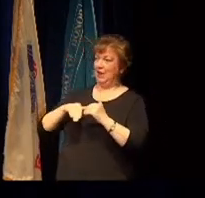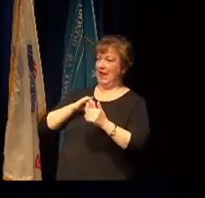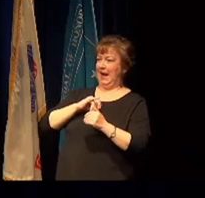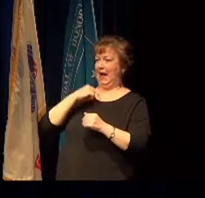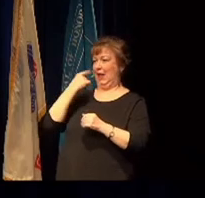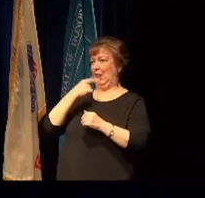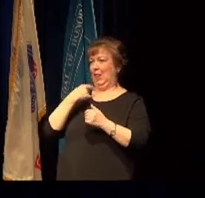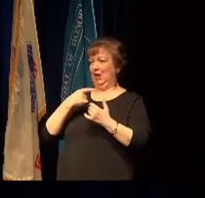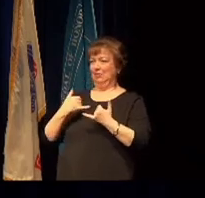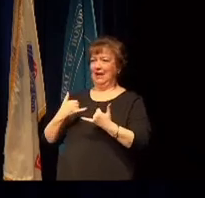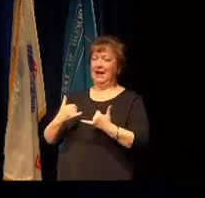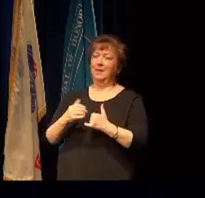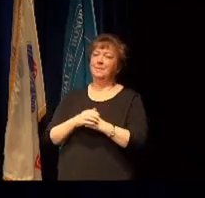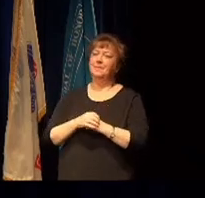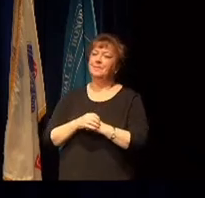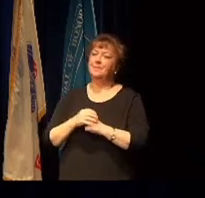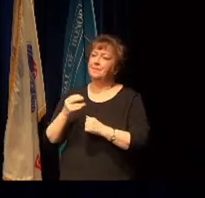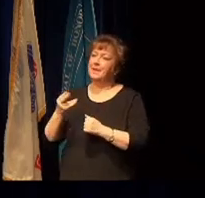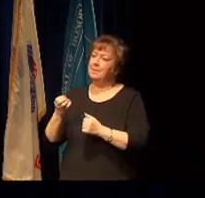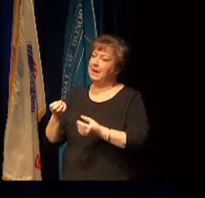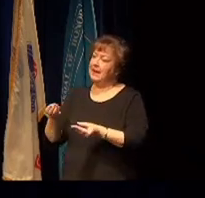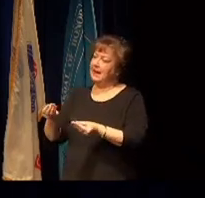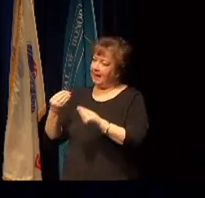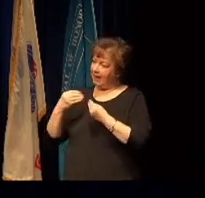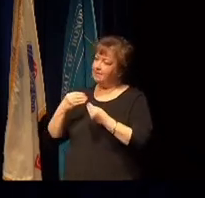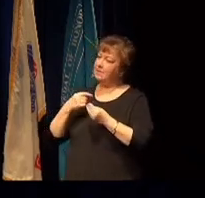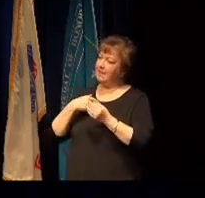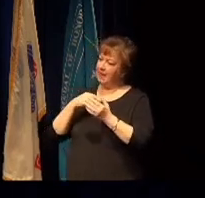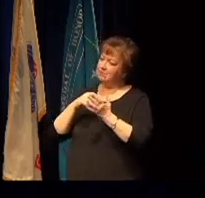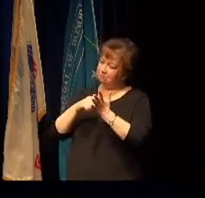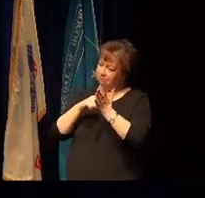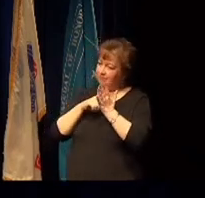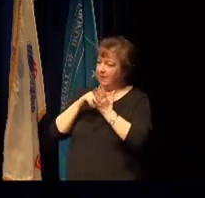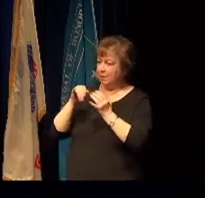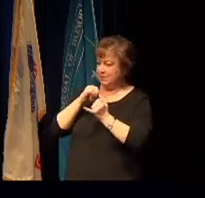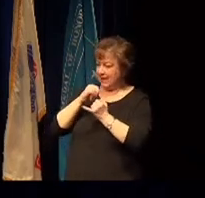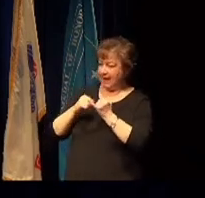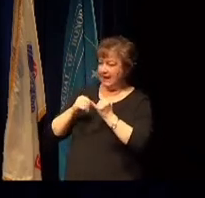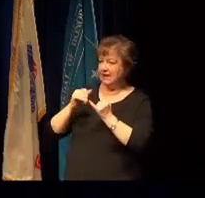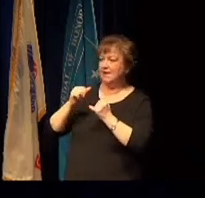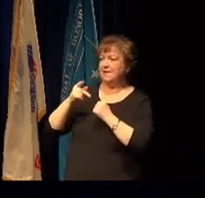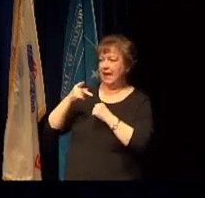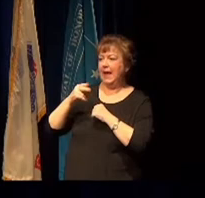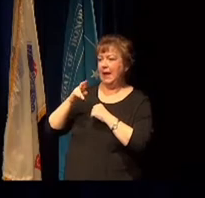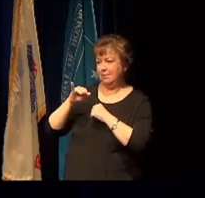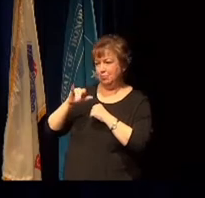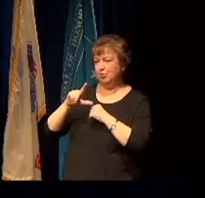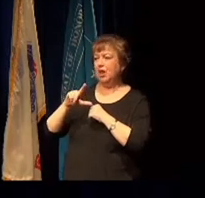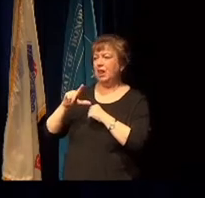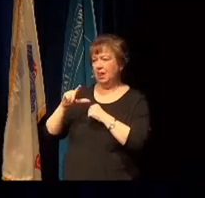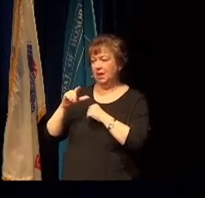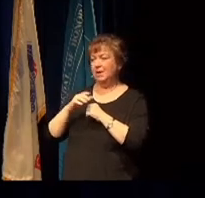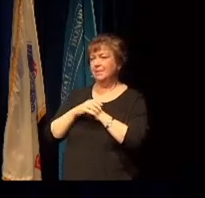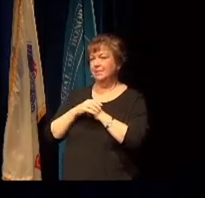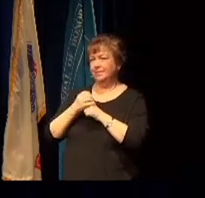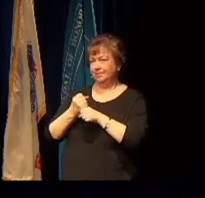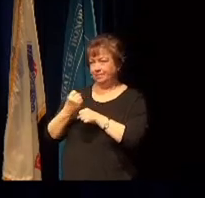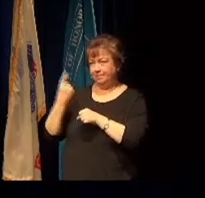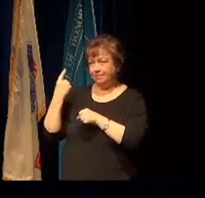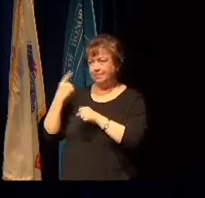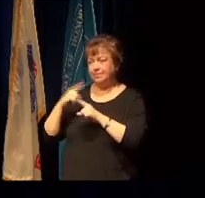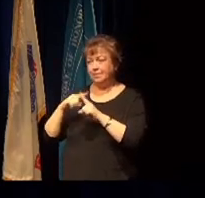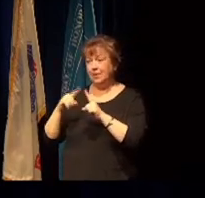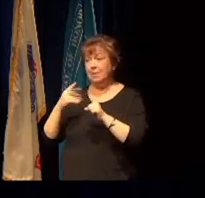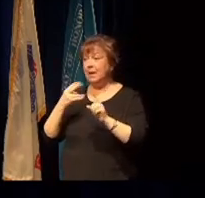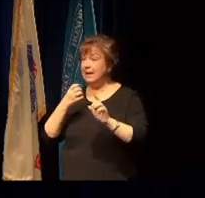But anyway, he gave me that commission. That was at the end of April. He said, but I'm not